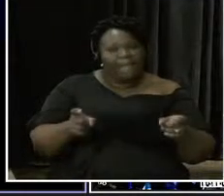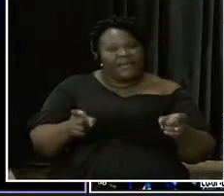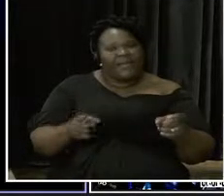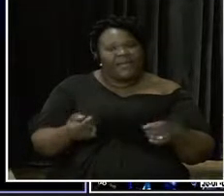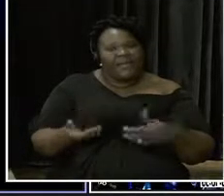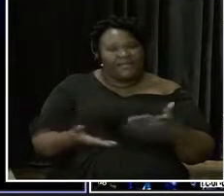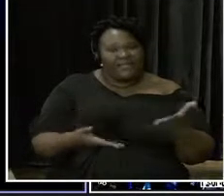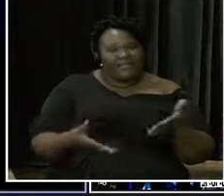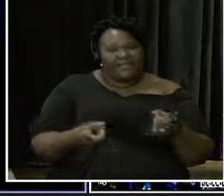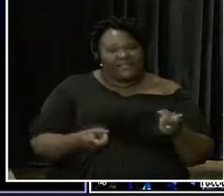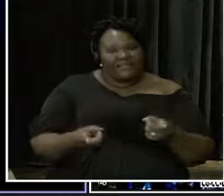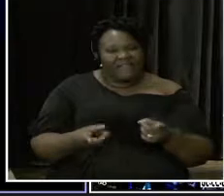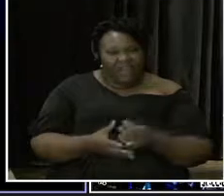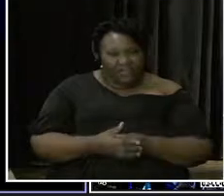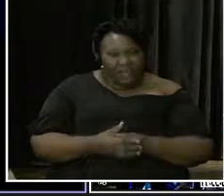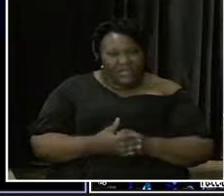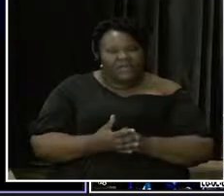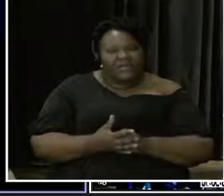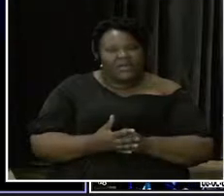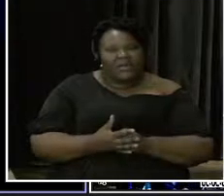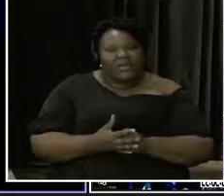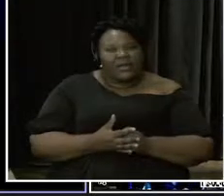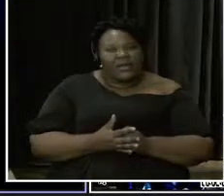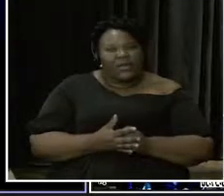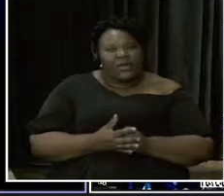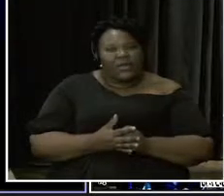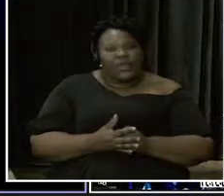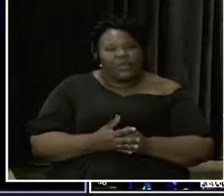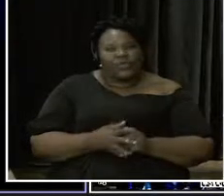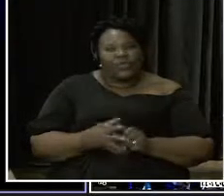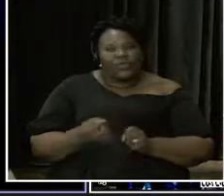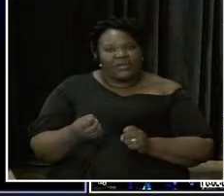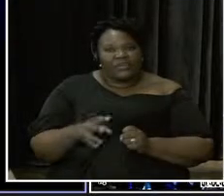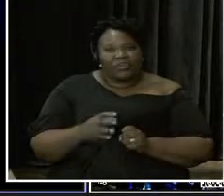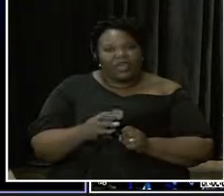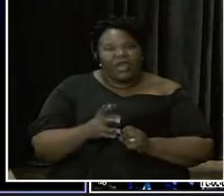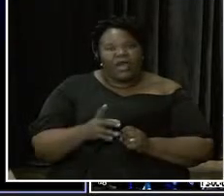that has also affected the expenditure in this regard. So